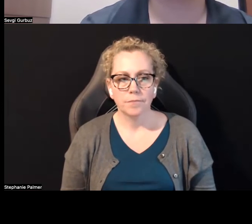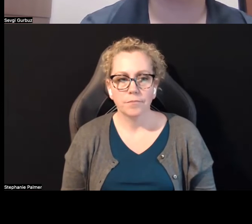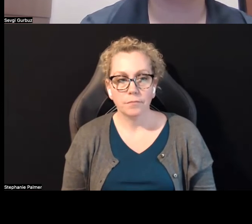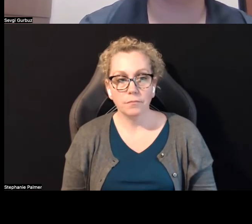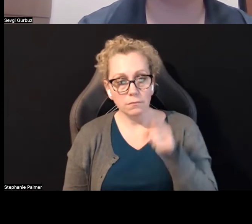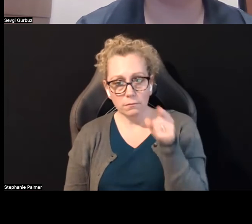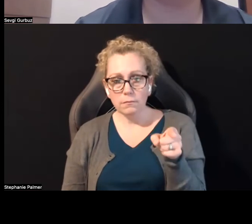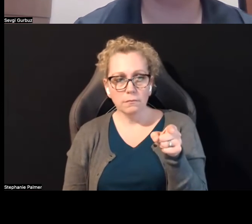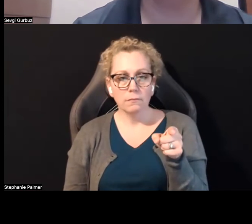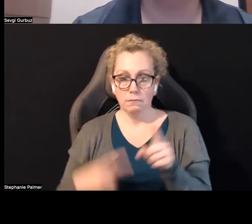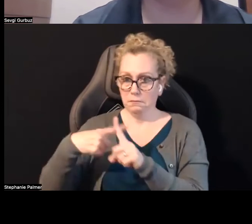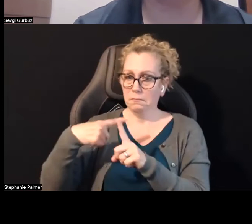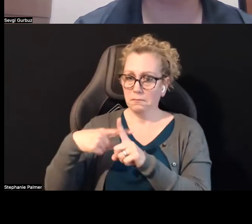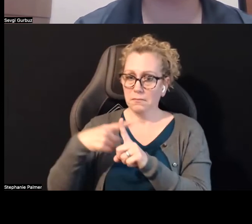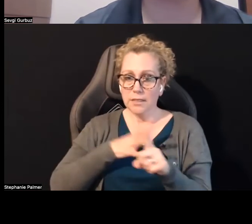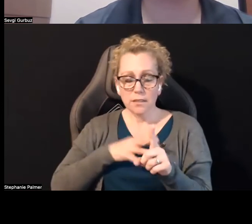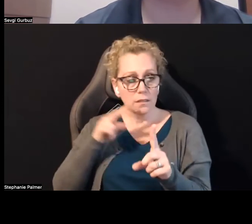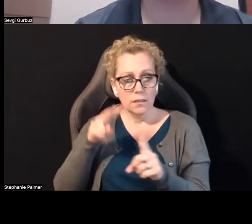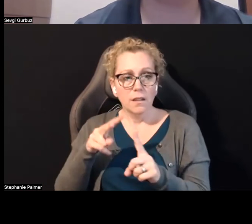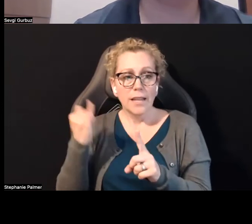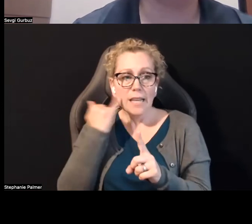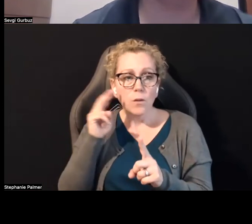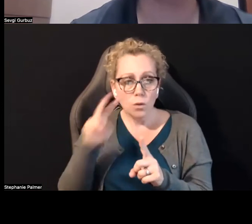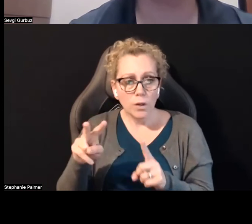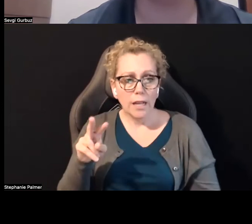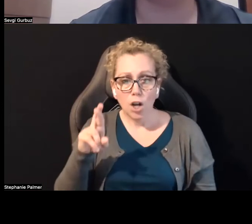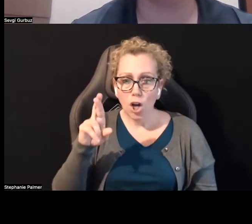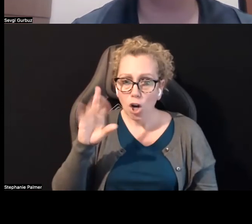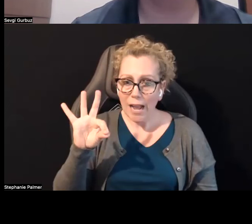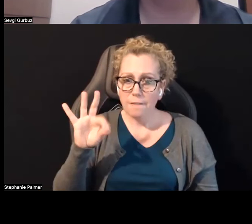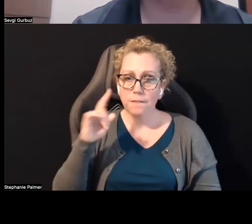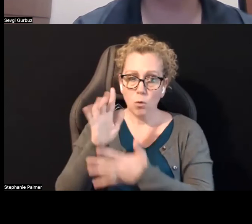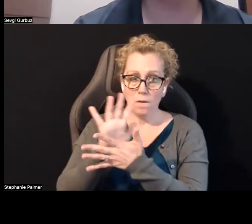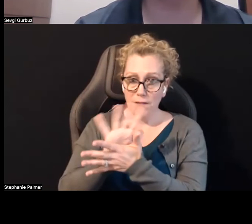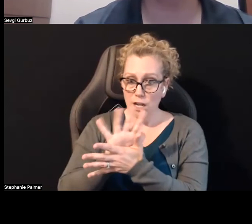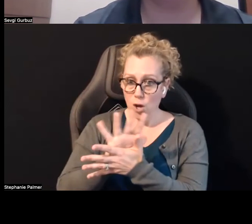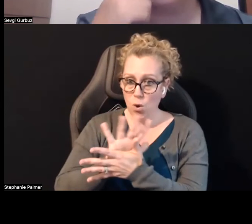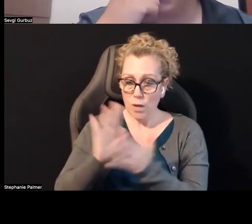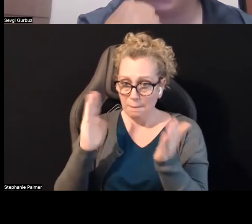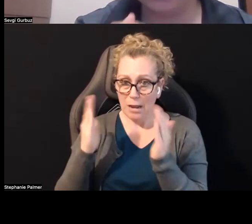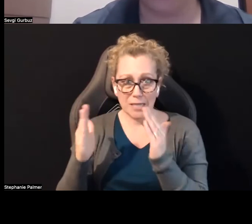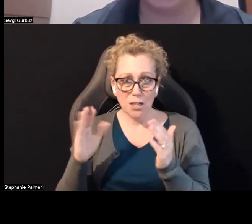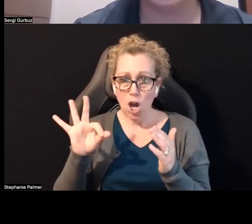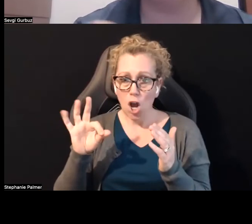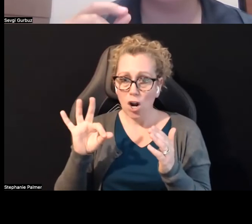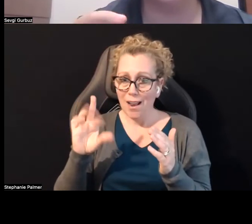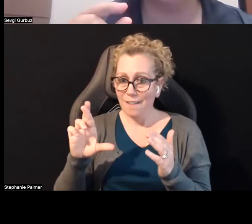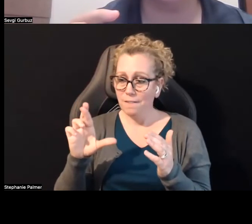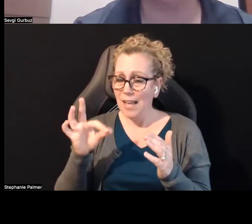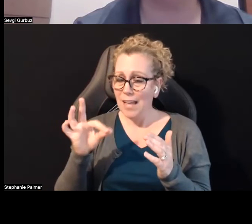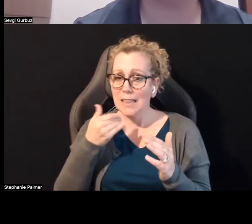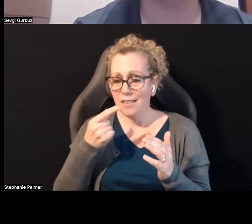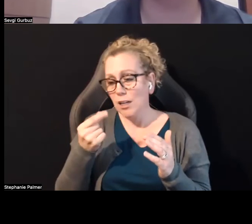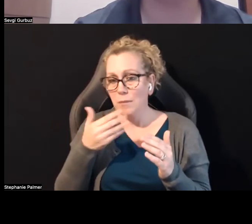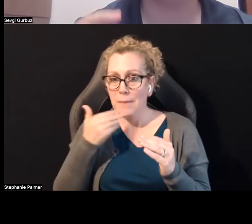looking at video only recognition, RF does just about the same or maybe slightly better. And what's interesting about this, though, is that these